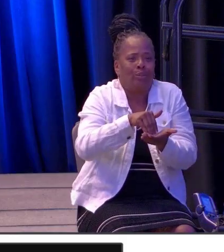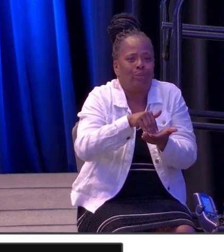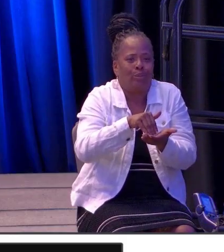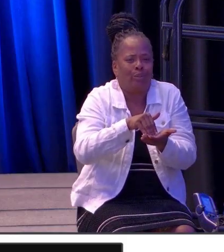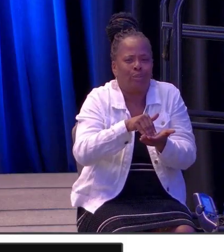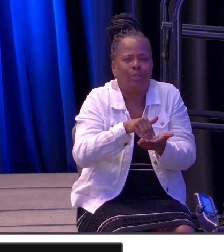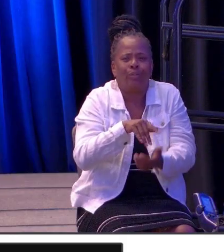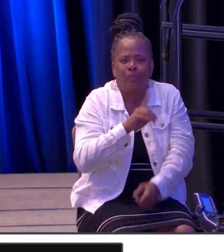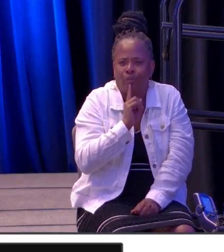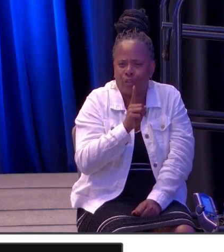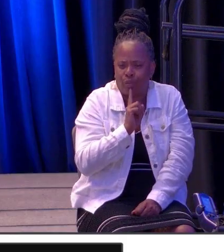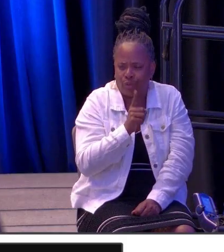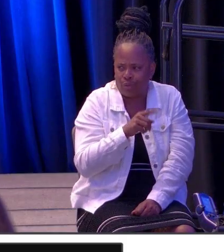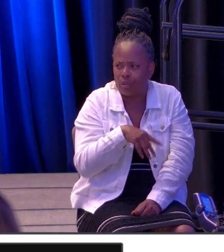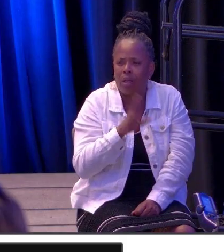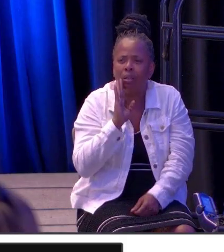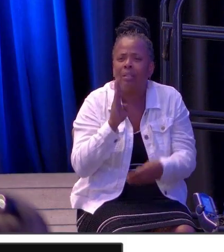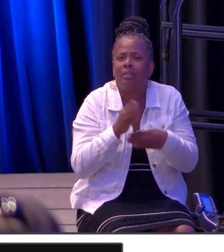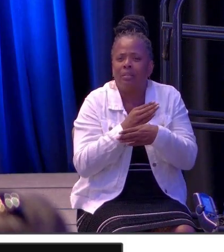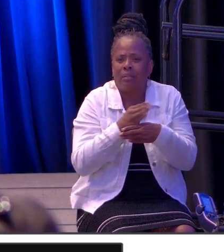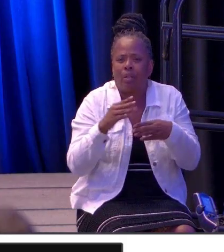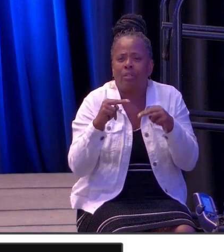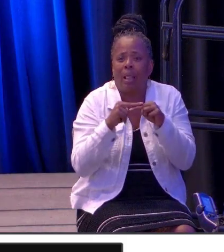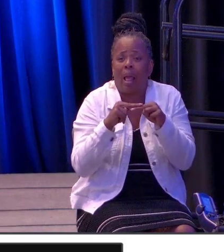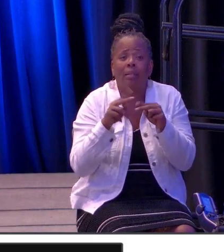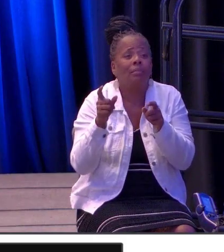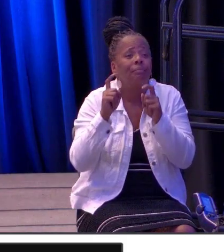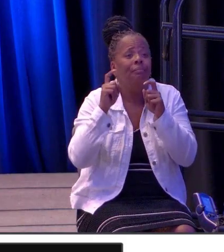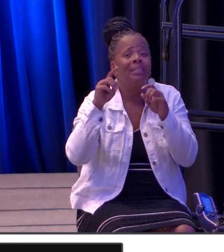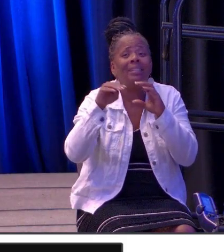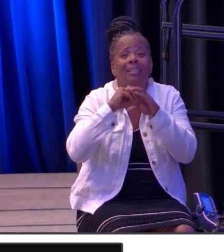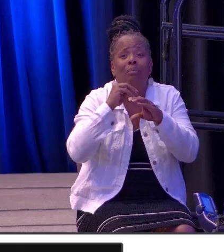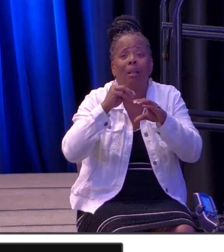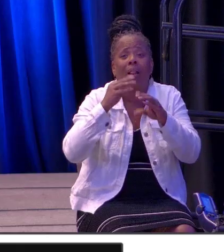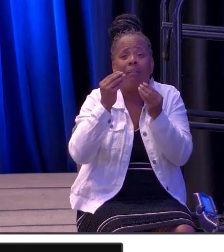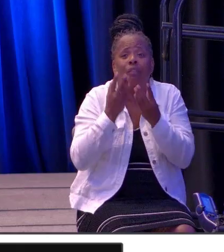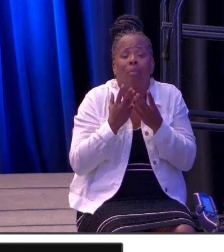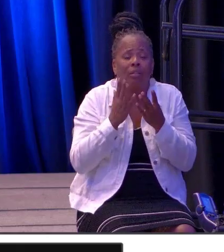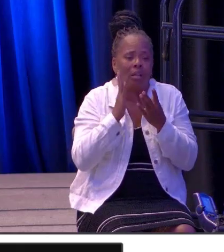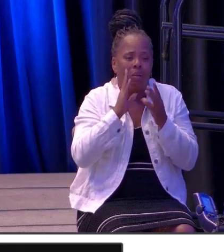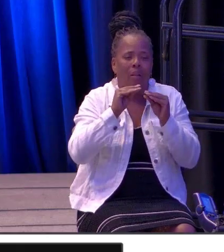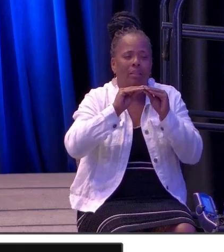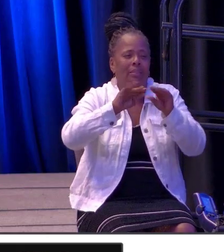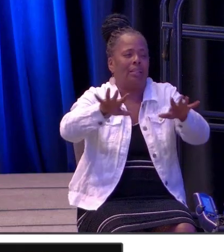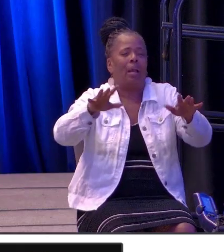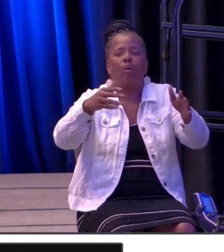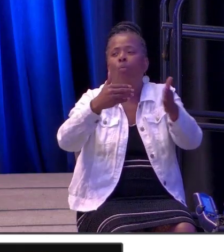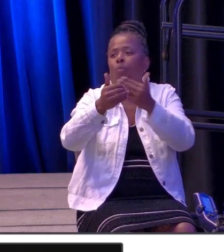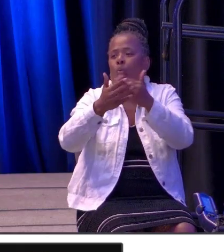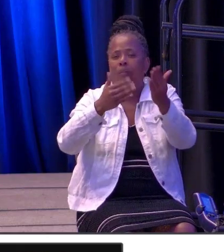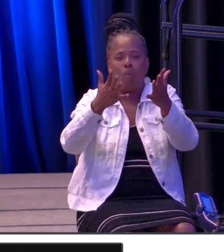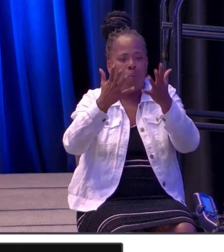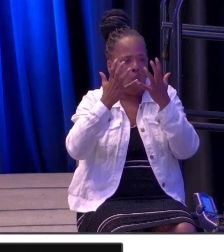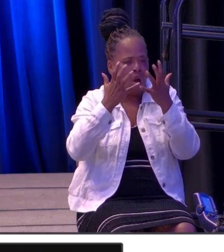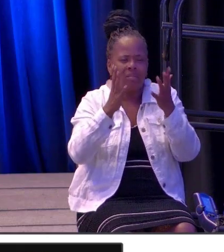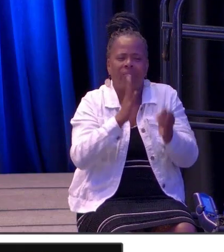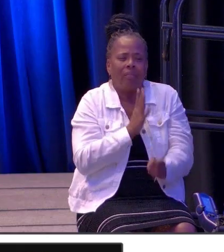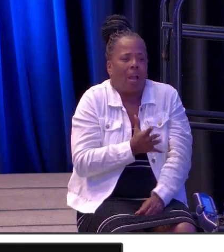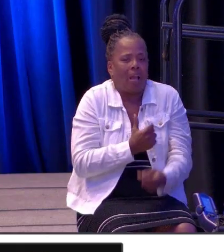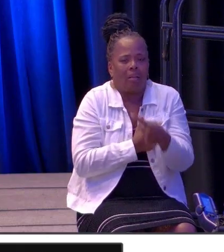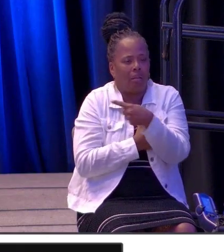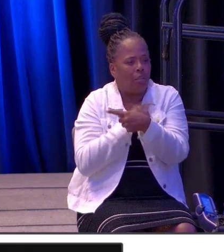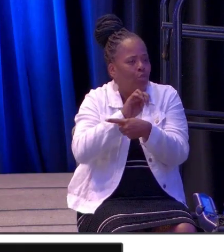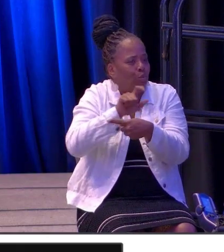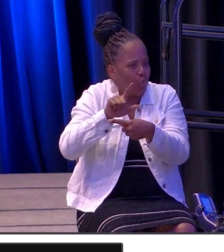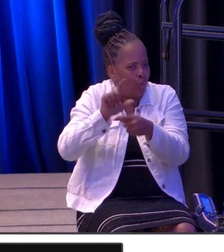will make sure that if you give me your information, that I will make sure that I get it to anybody who wants it. But this is a great tool